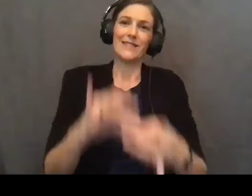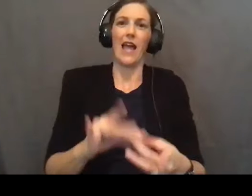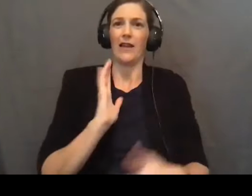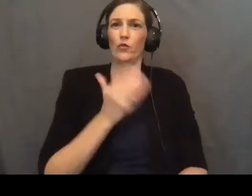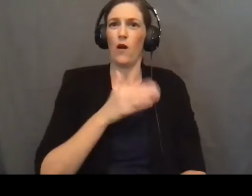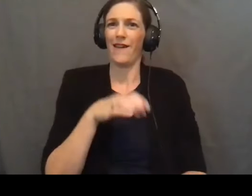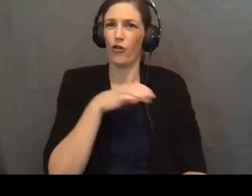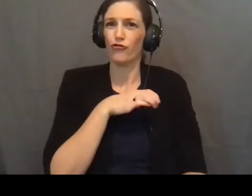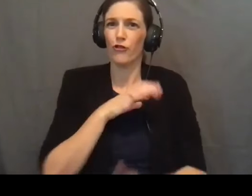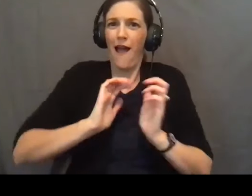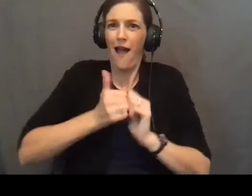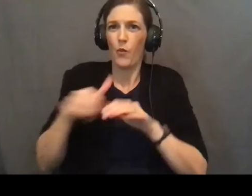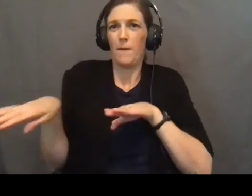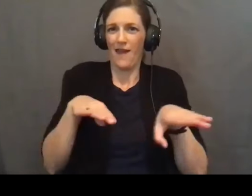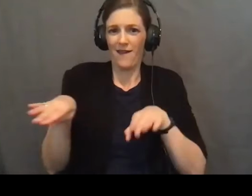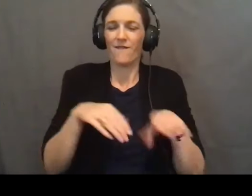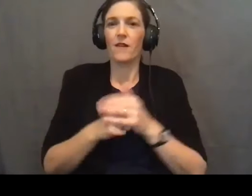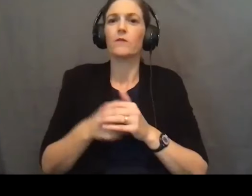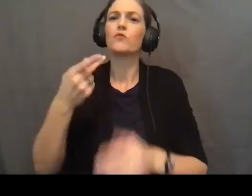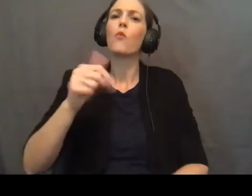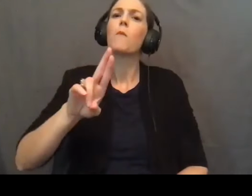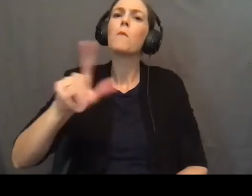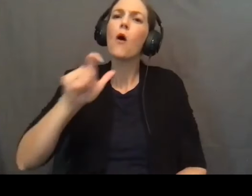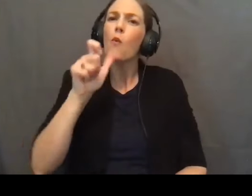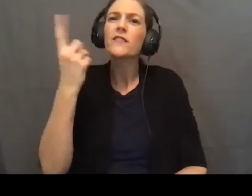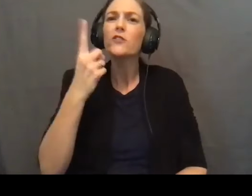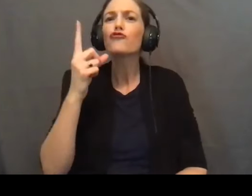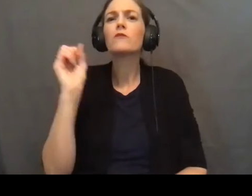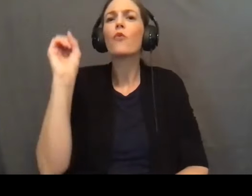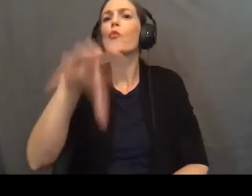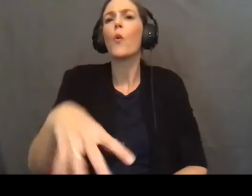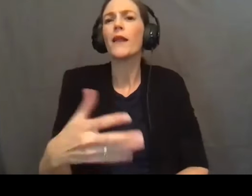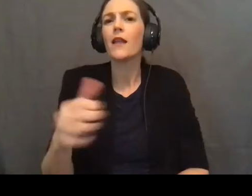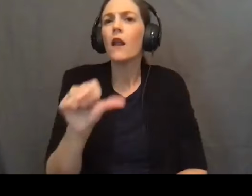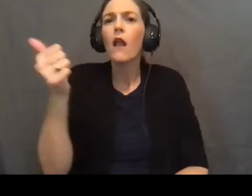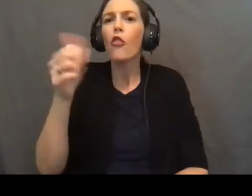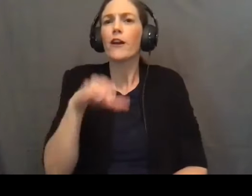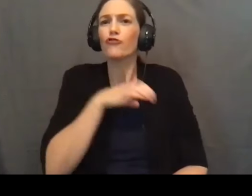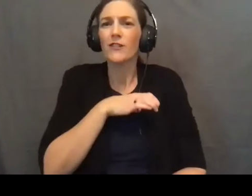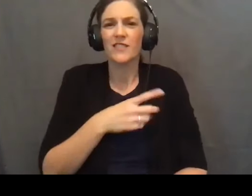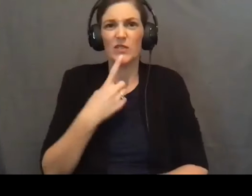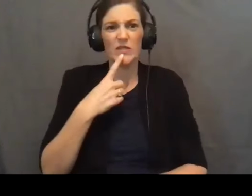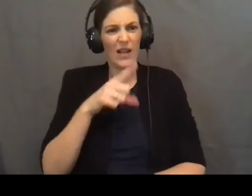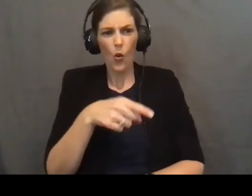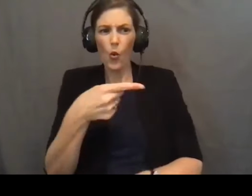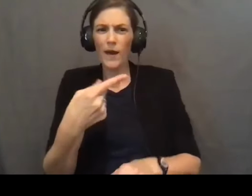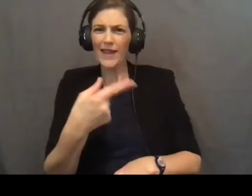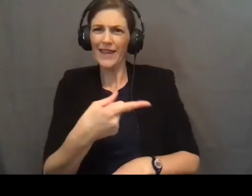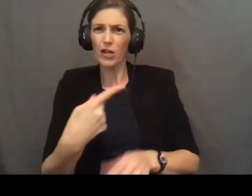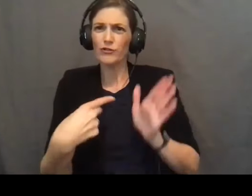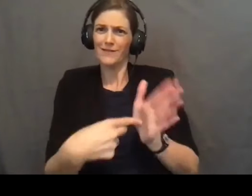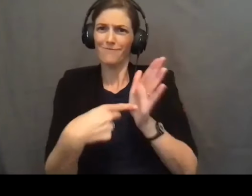and how we act. And so Paul wasn't just throwing in another characteristic here. He was saying, here's an indicator. Here's a